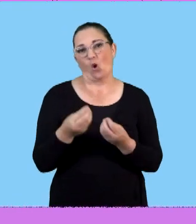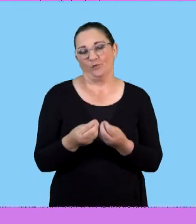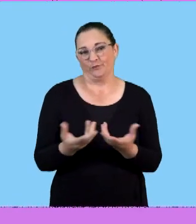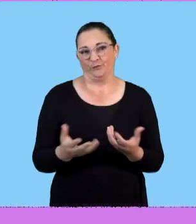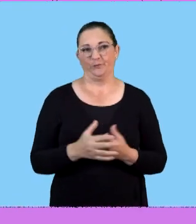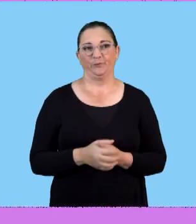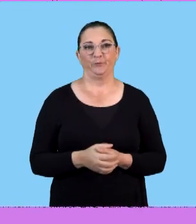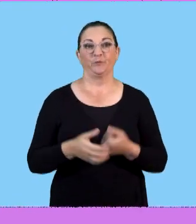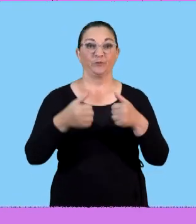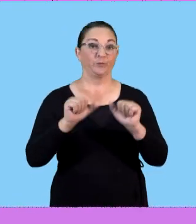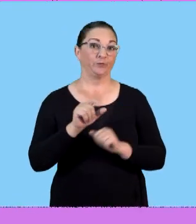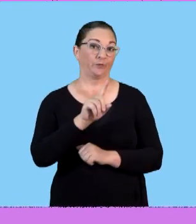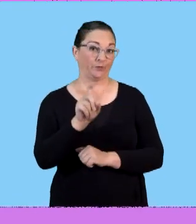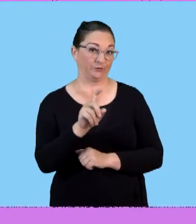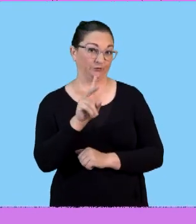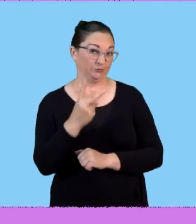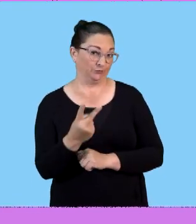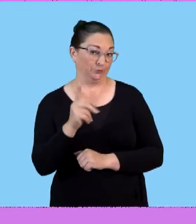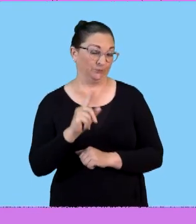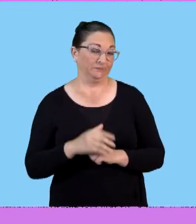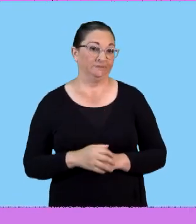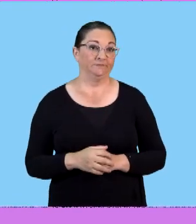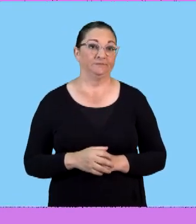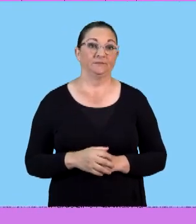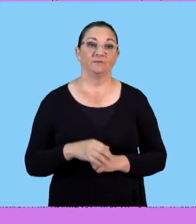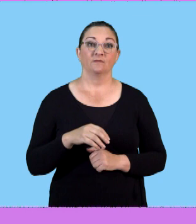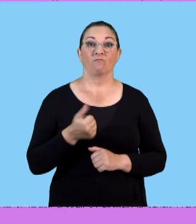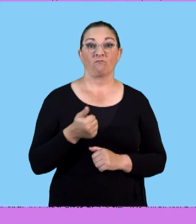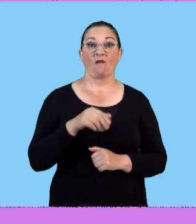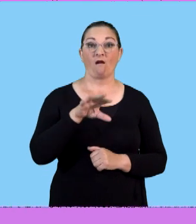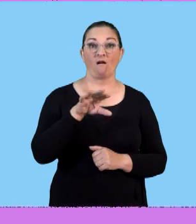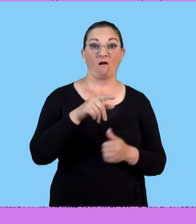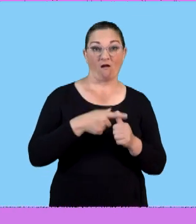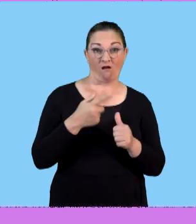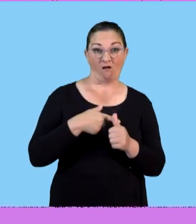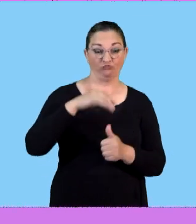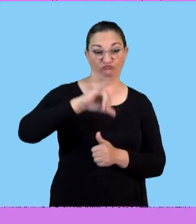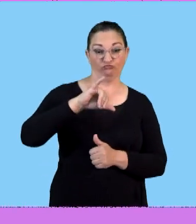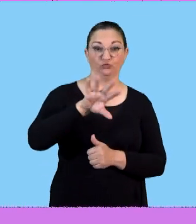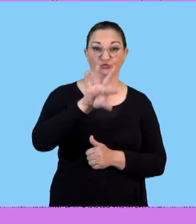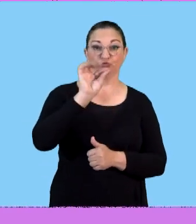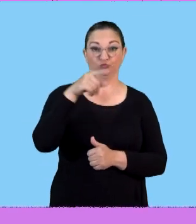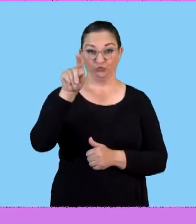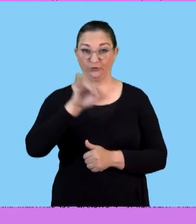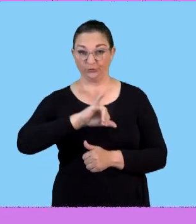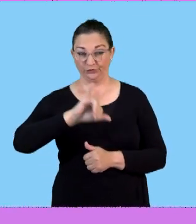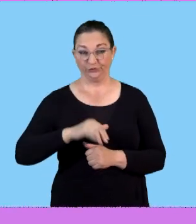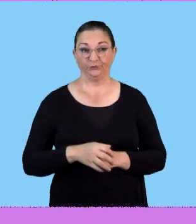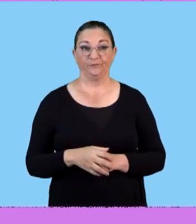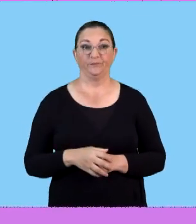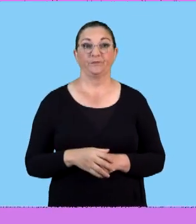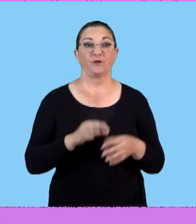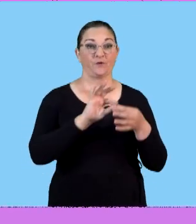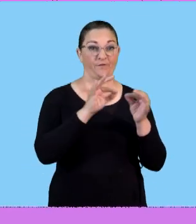object. Let's look at another question. So question number 2, we are saying choose the correct answer. Now let's see what we need to choose